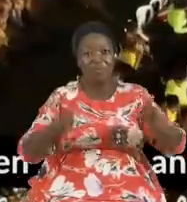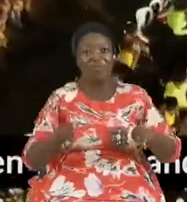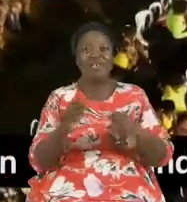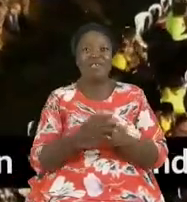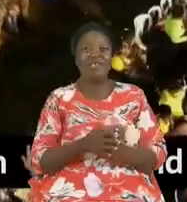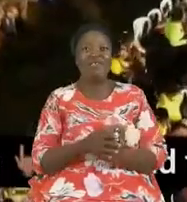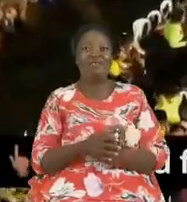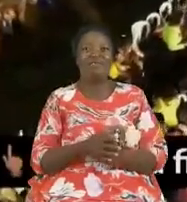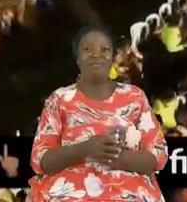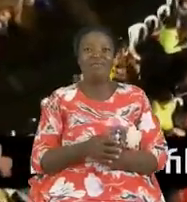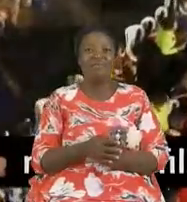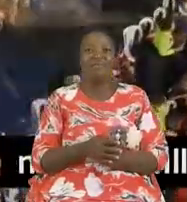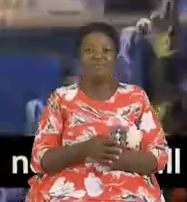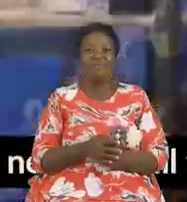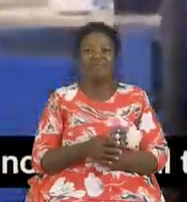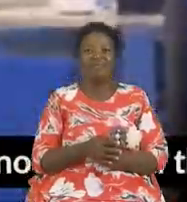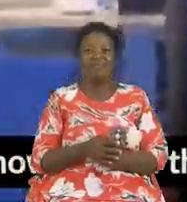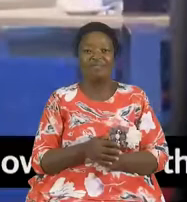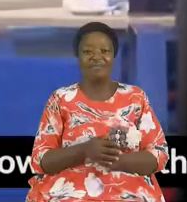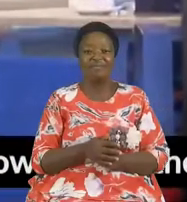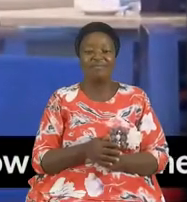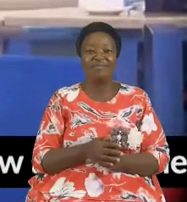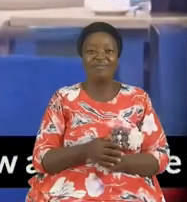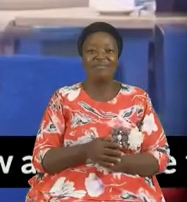Join me now to bring to the podium.